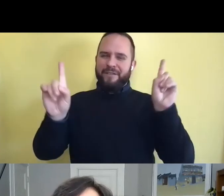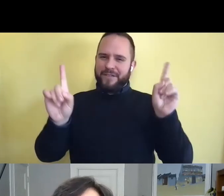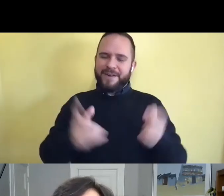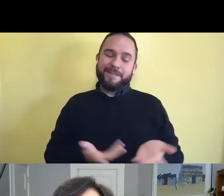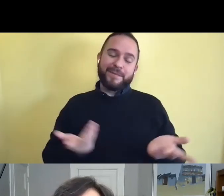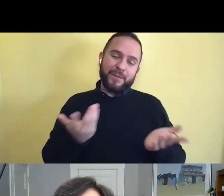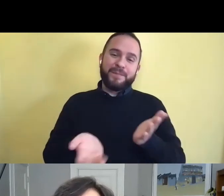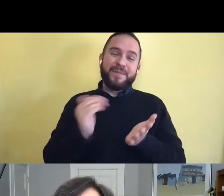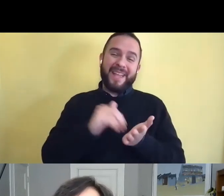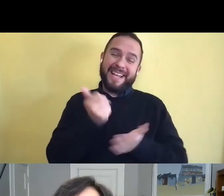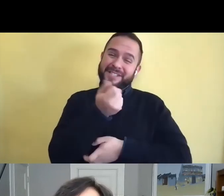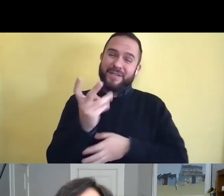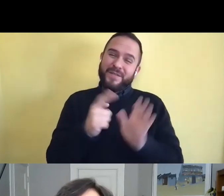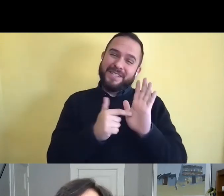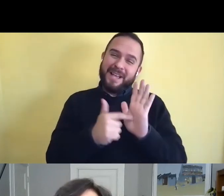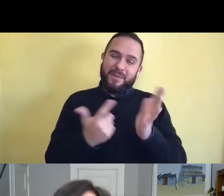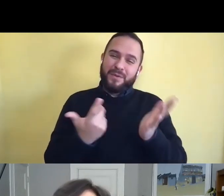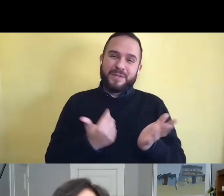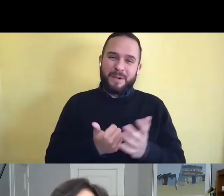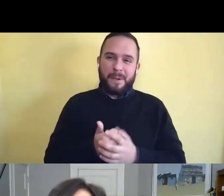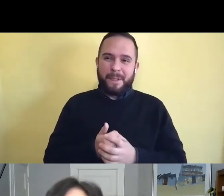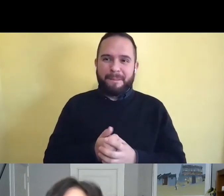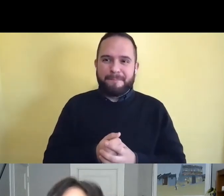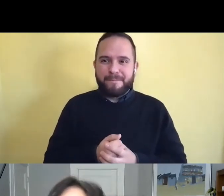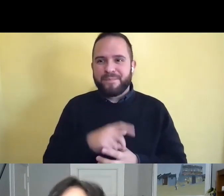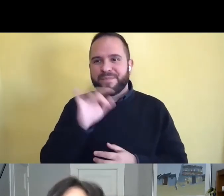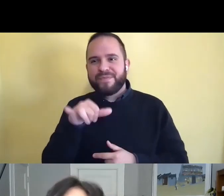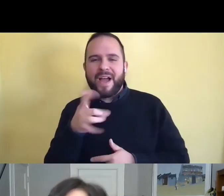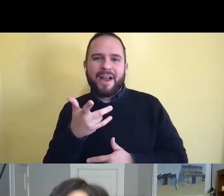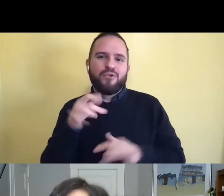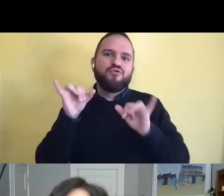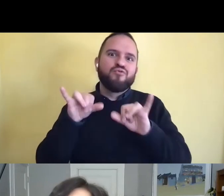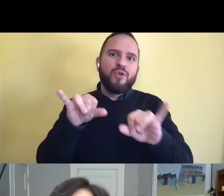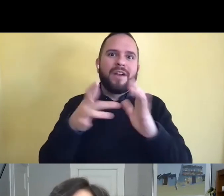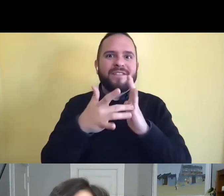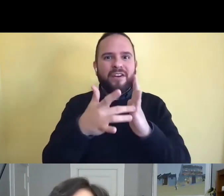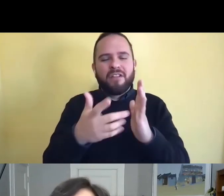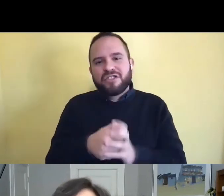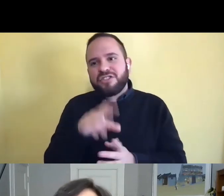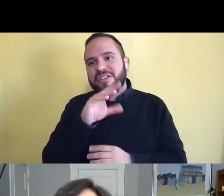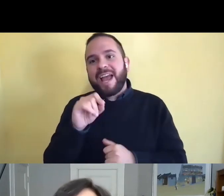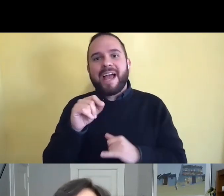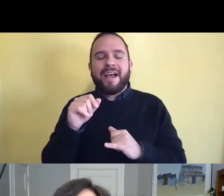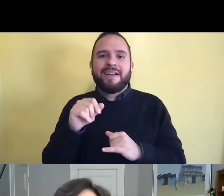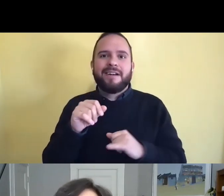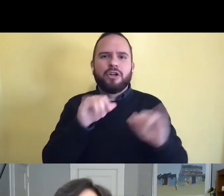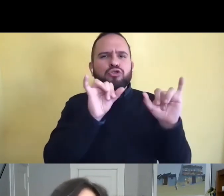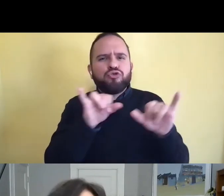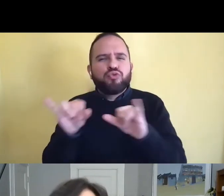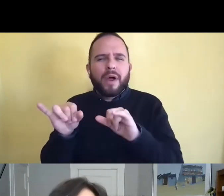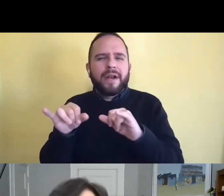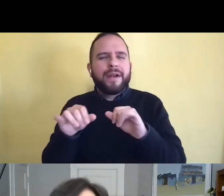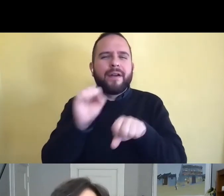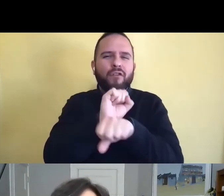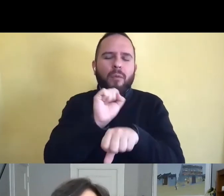couple of examples of, I think, the trend of technology and also the trend of employment as a stance is